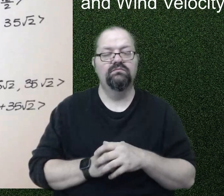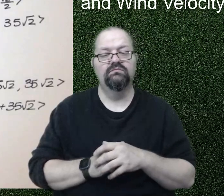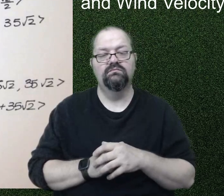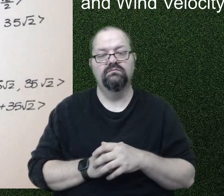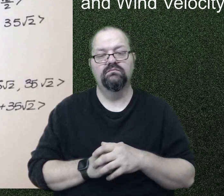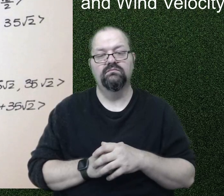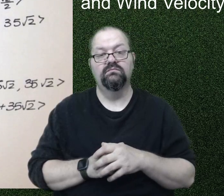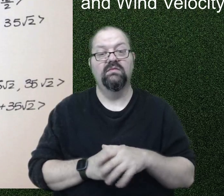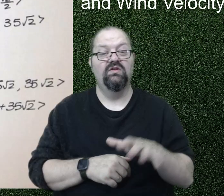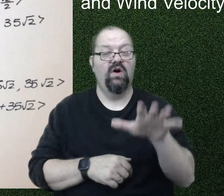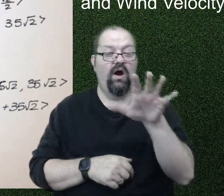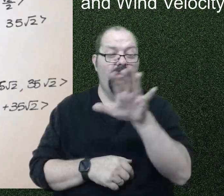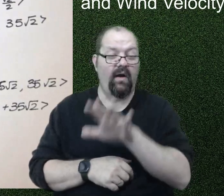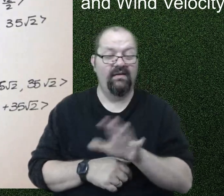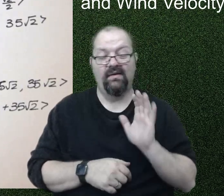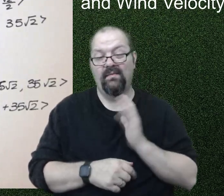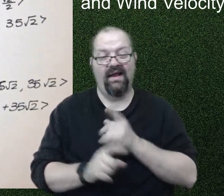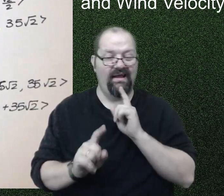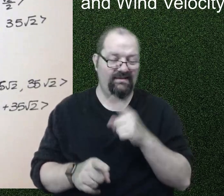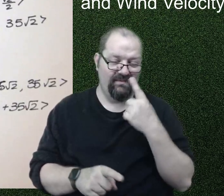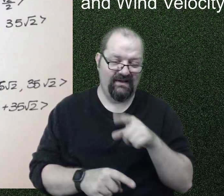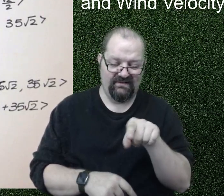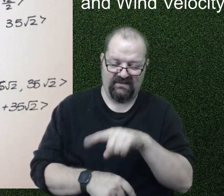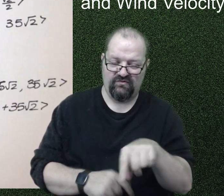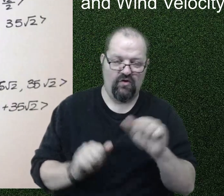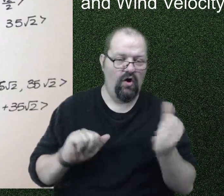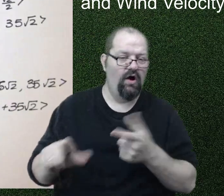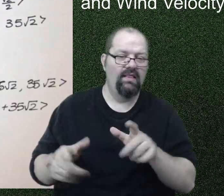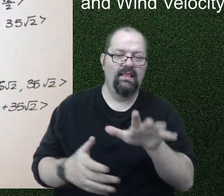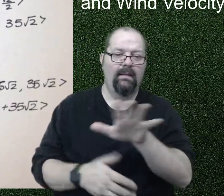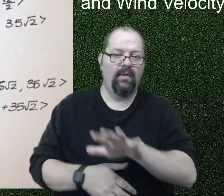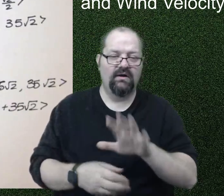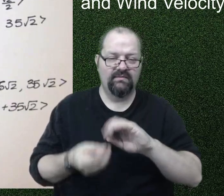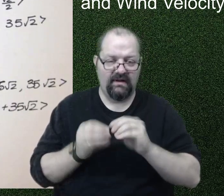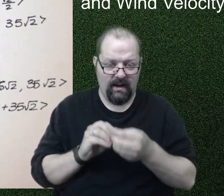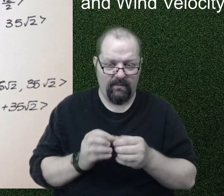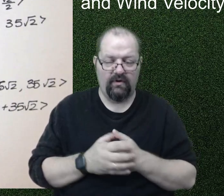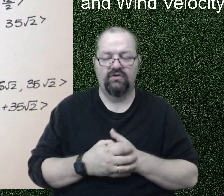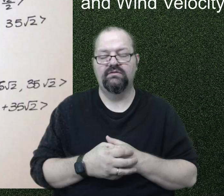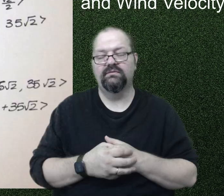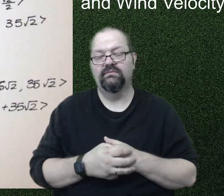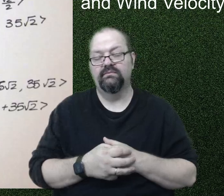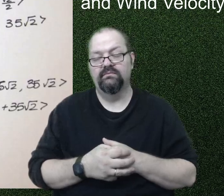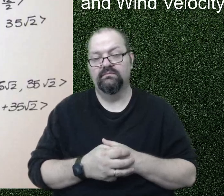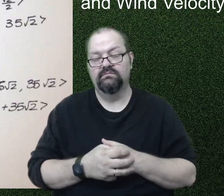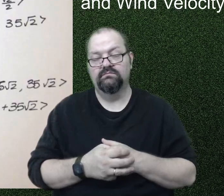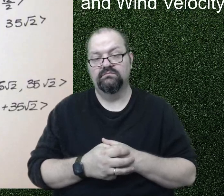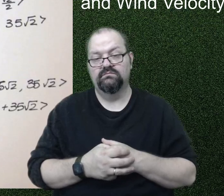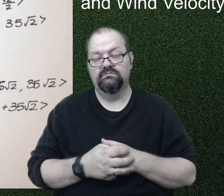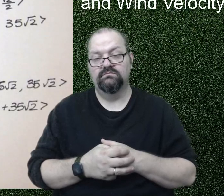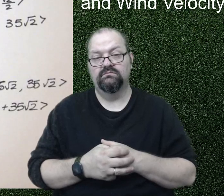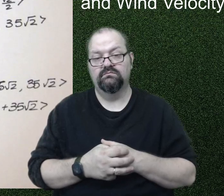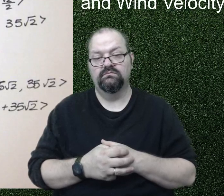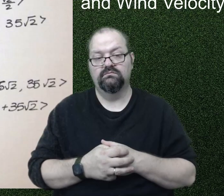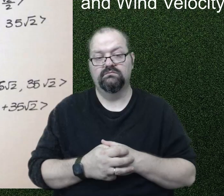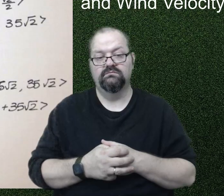It's an approximation of my answer because these are approximate. I guess that's approximate too then.